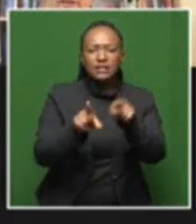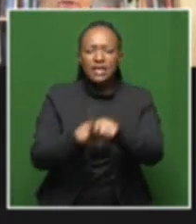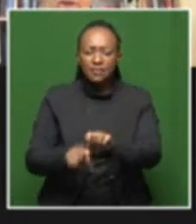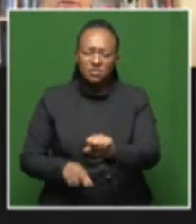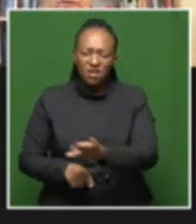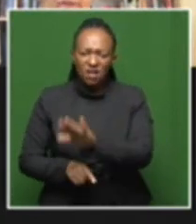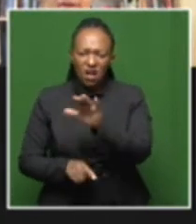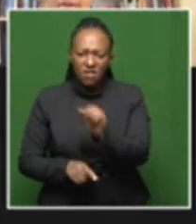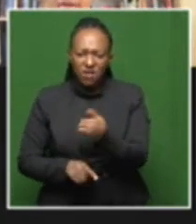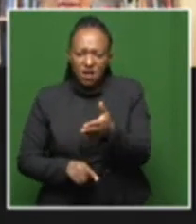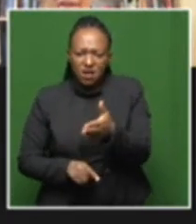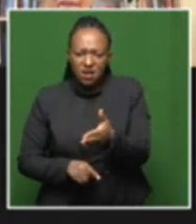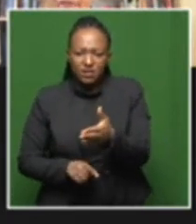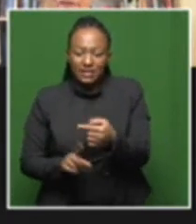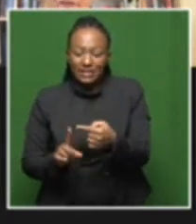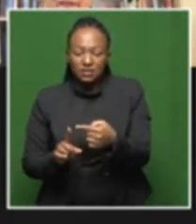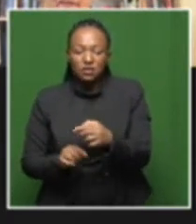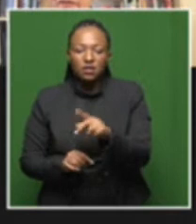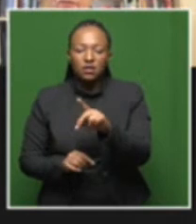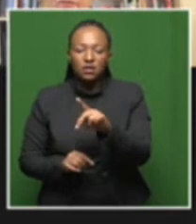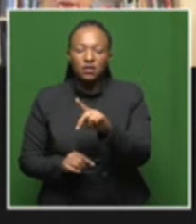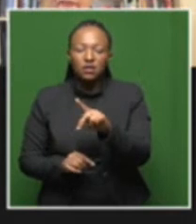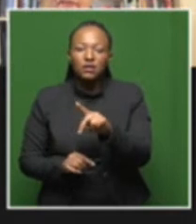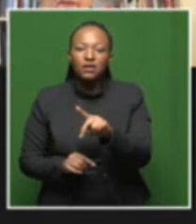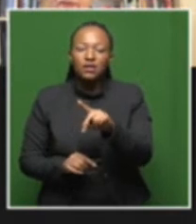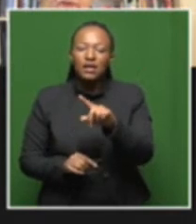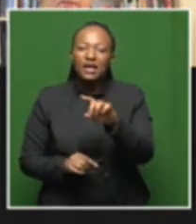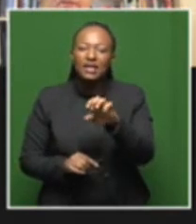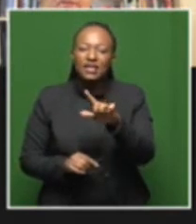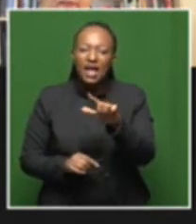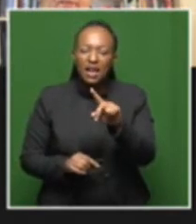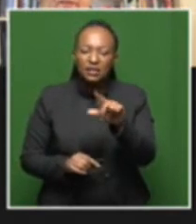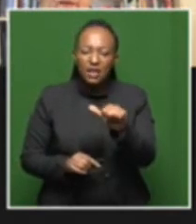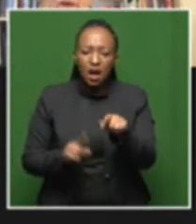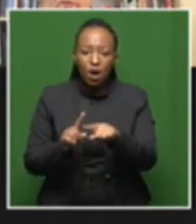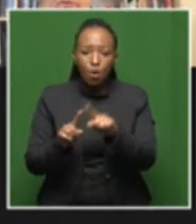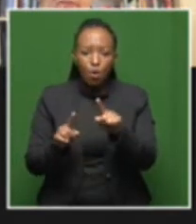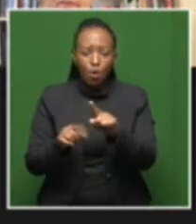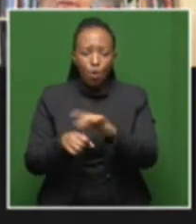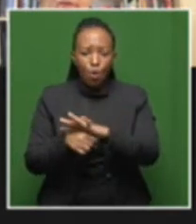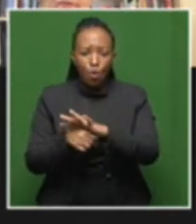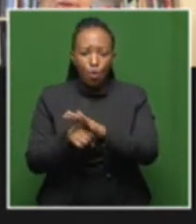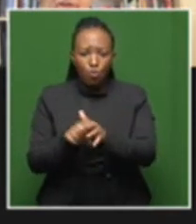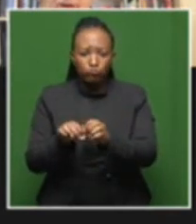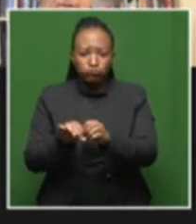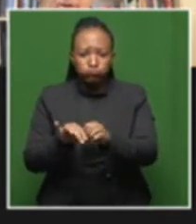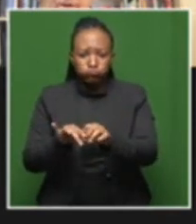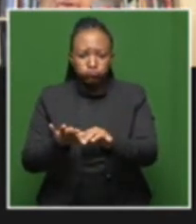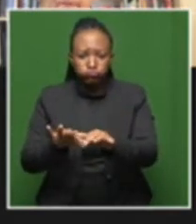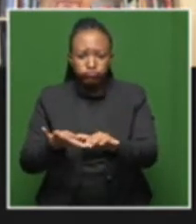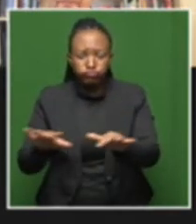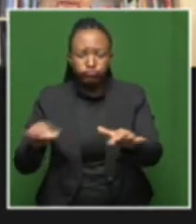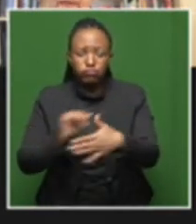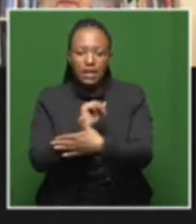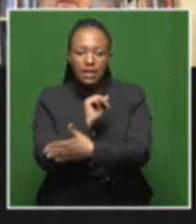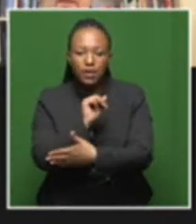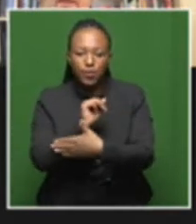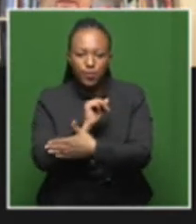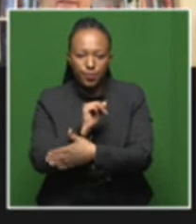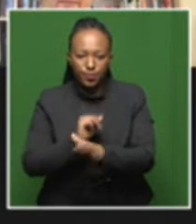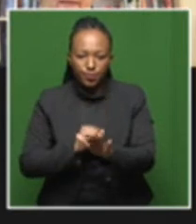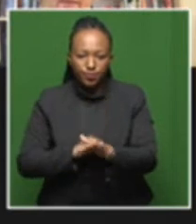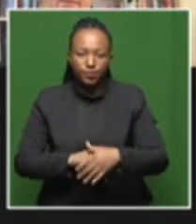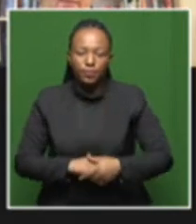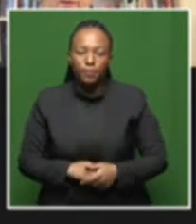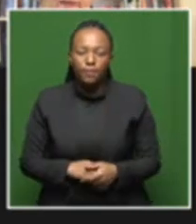Fast increase of Delta is translating to fast increase of deaths in low vaccine coverage countries.